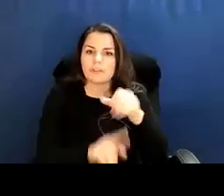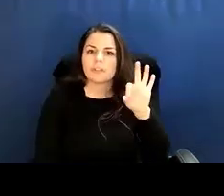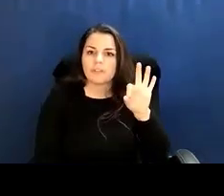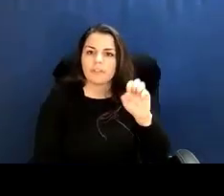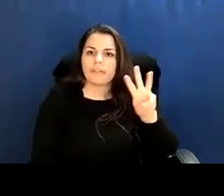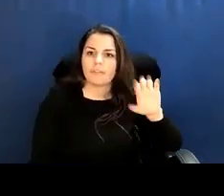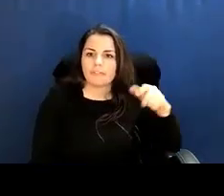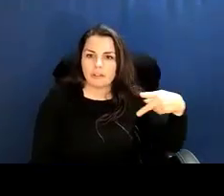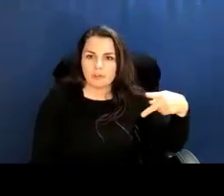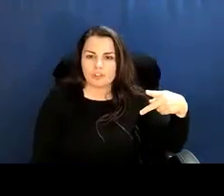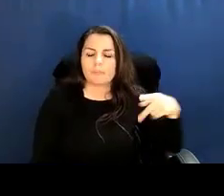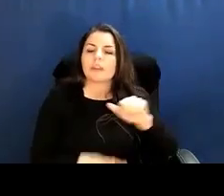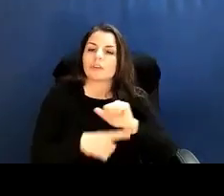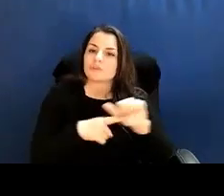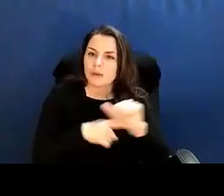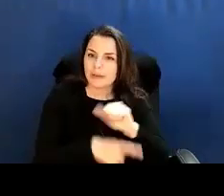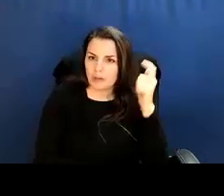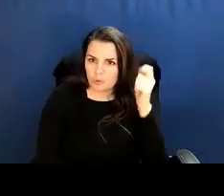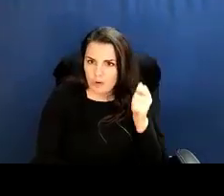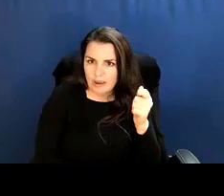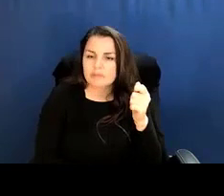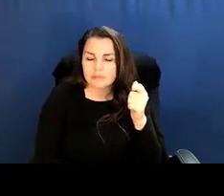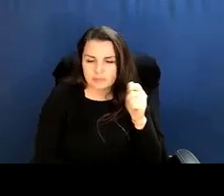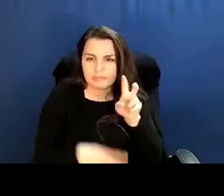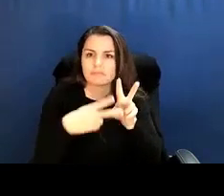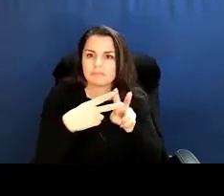these are the fellowships and training grants.